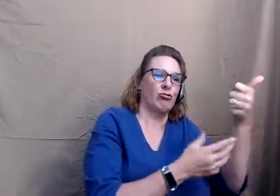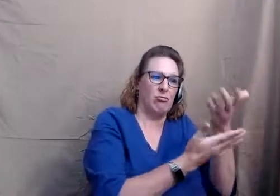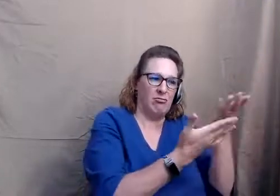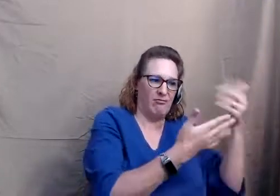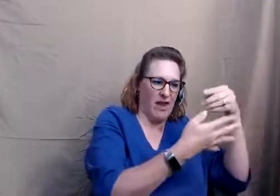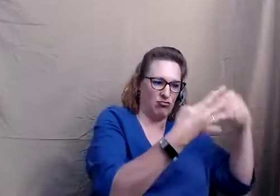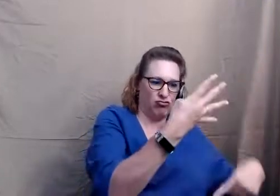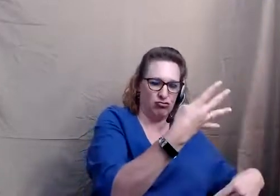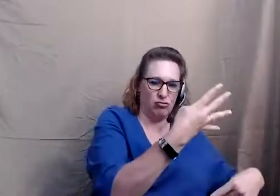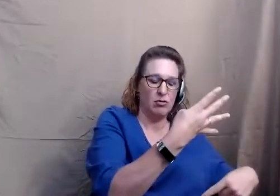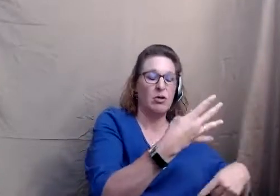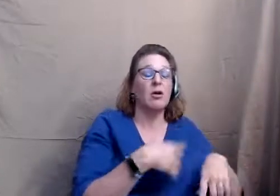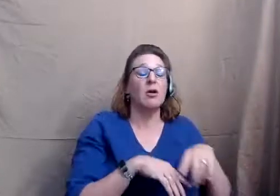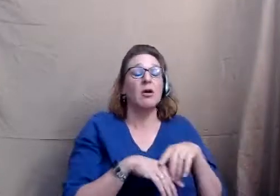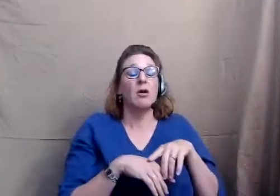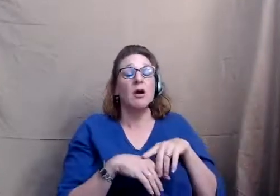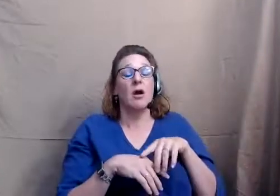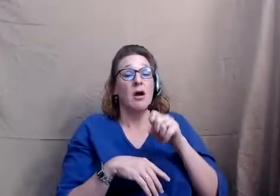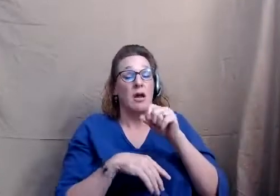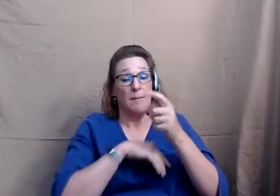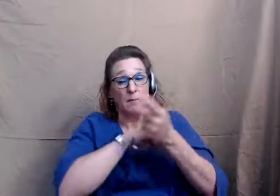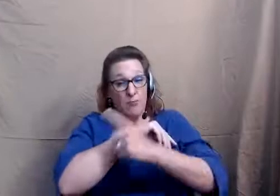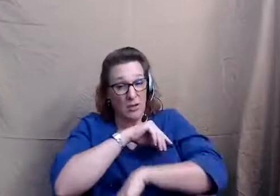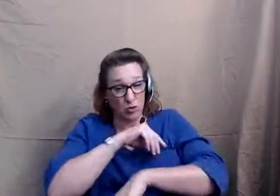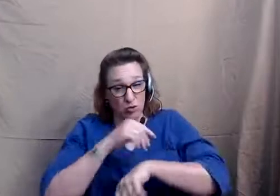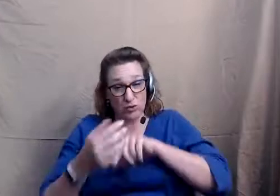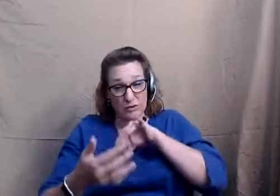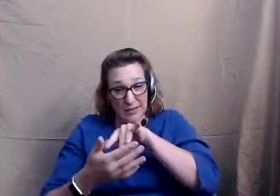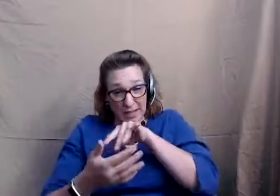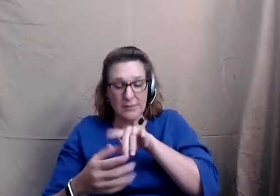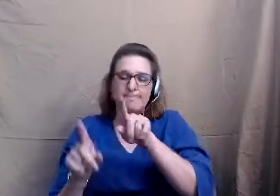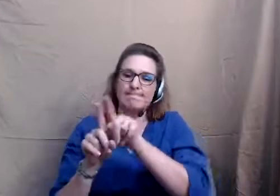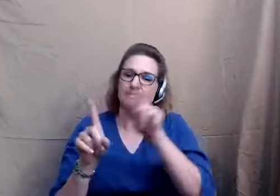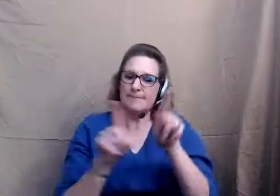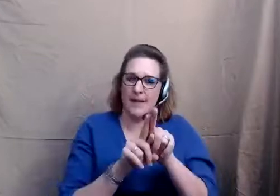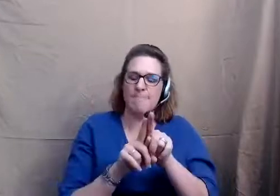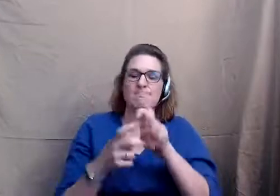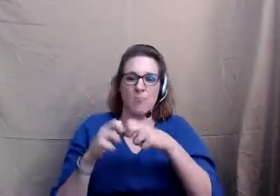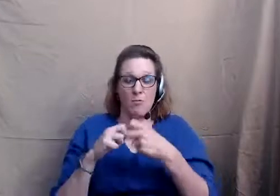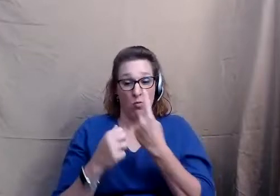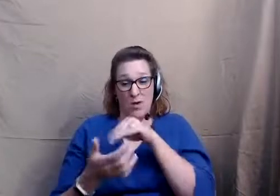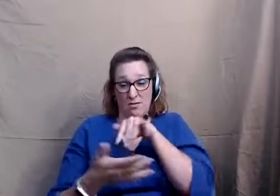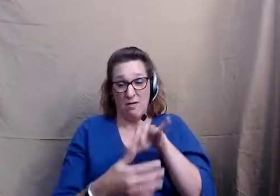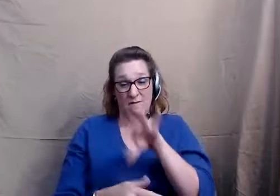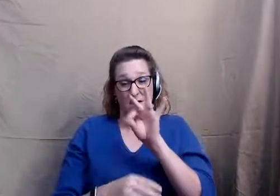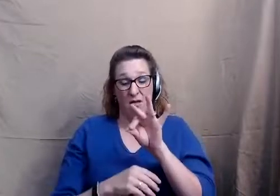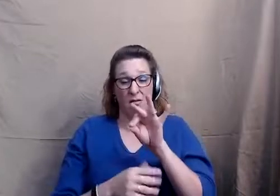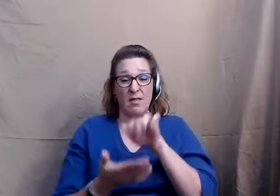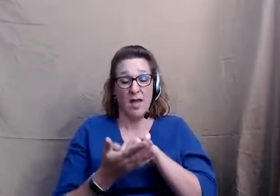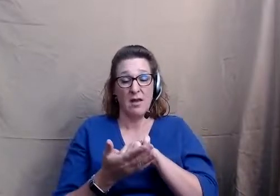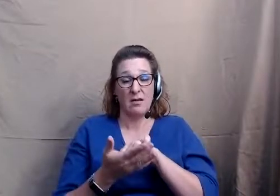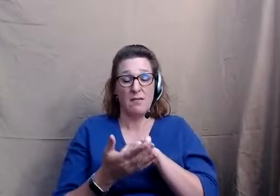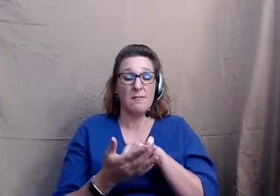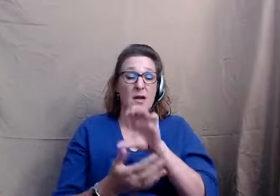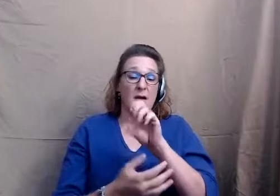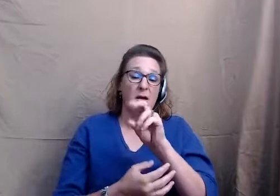the deterrent effect of prosecution are similarly problematic. One study found that conviction might have an